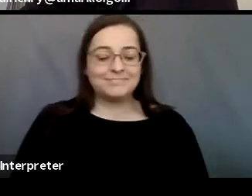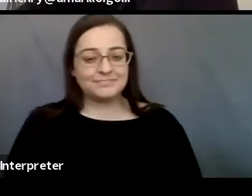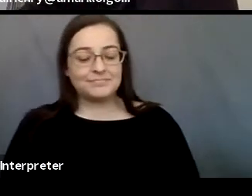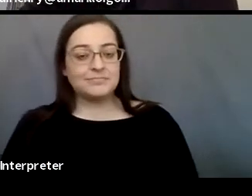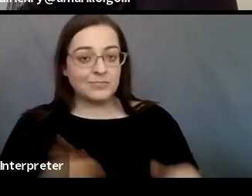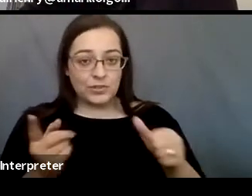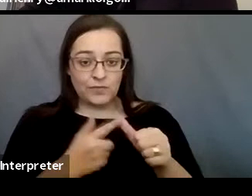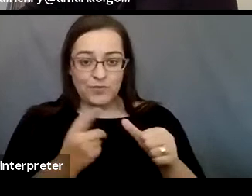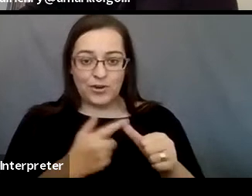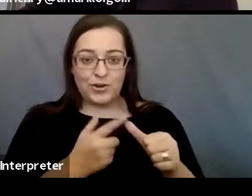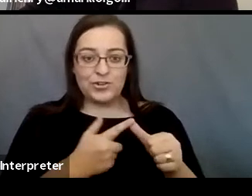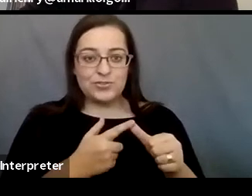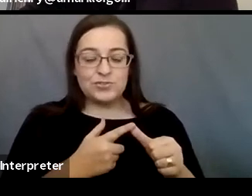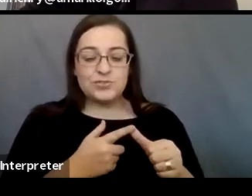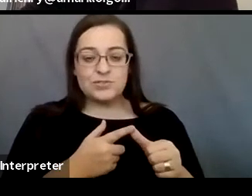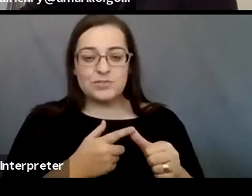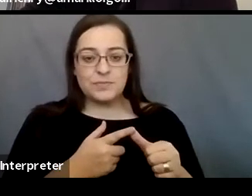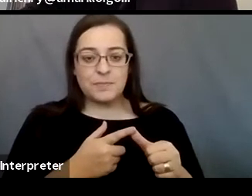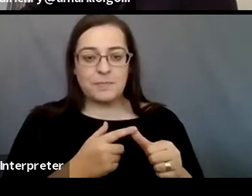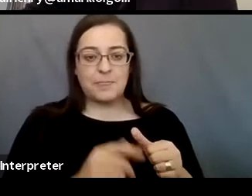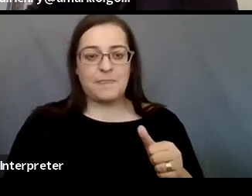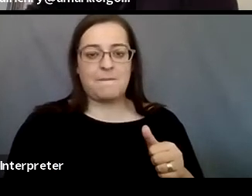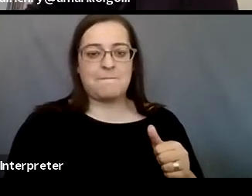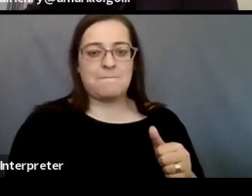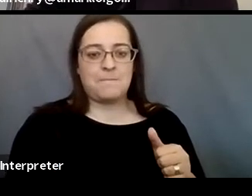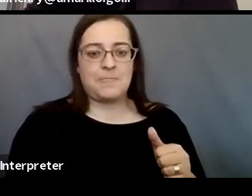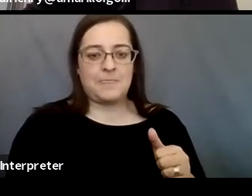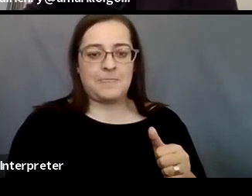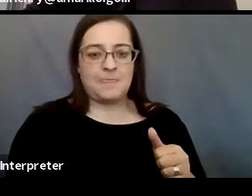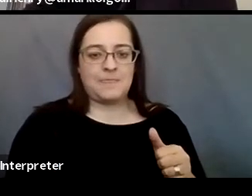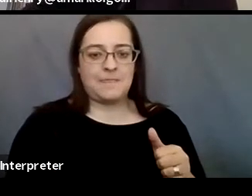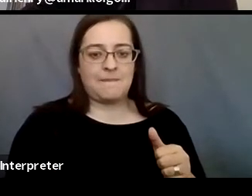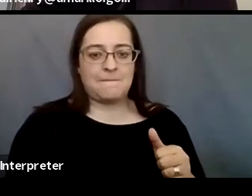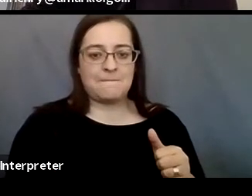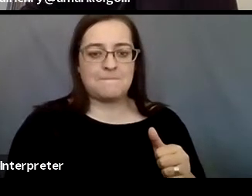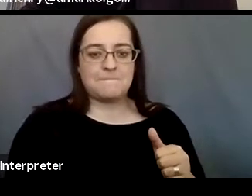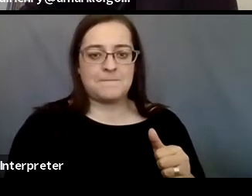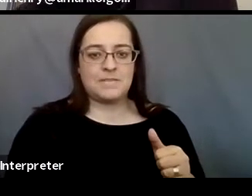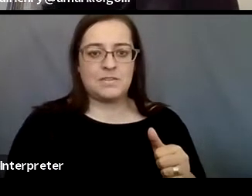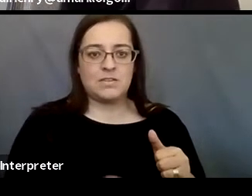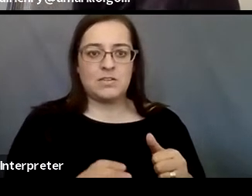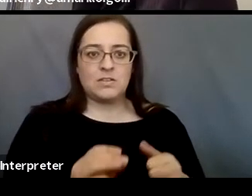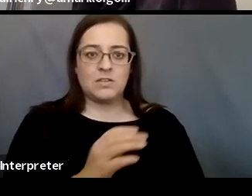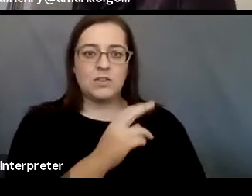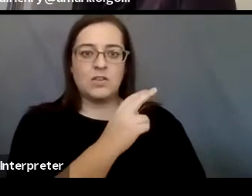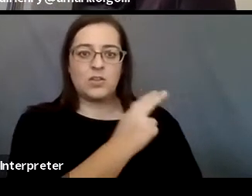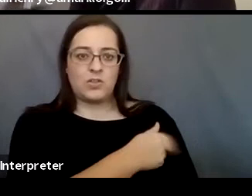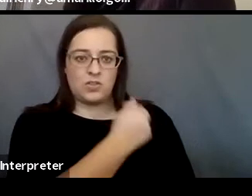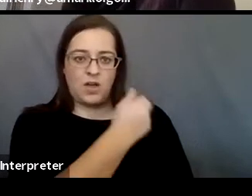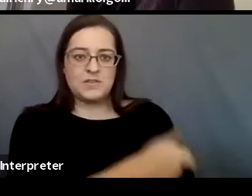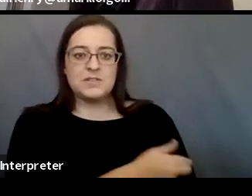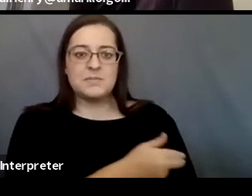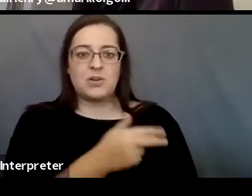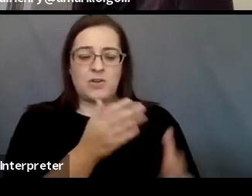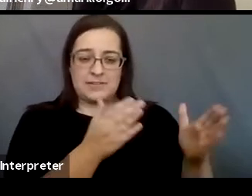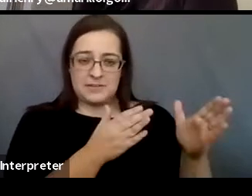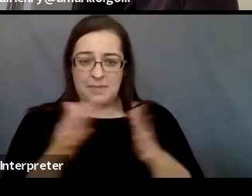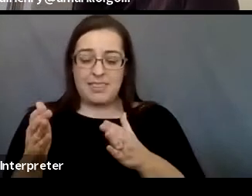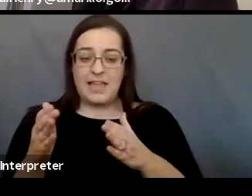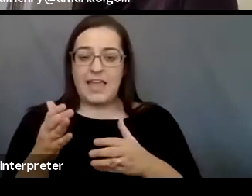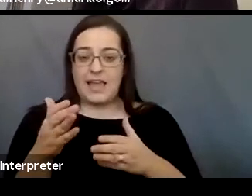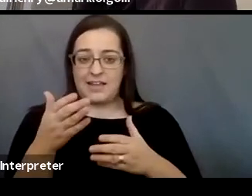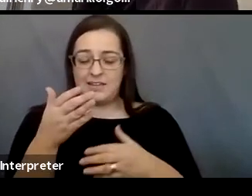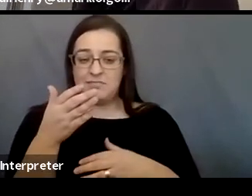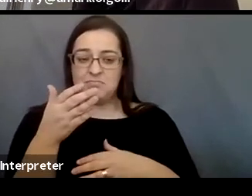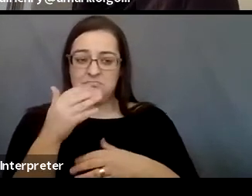First question is, the hospitals talked about having a plan in place. Can you